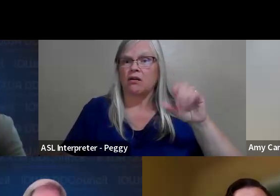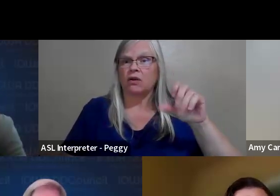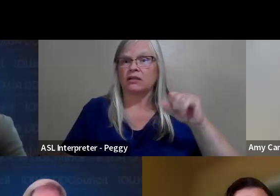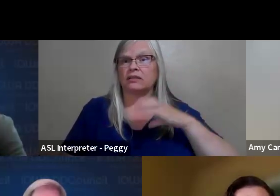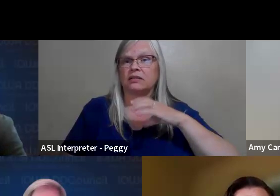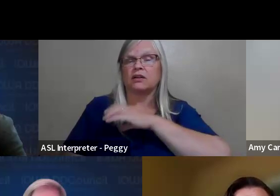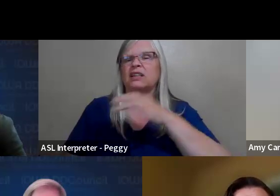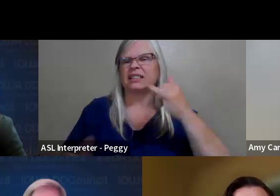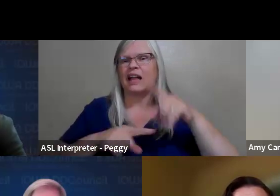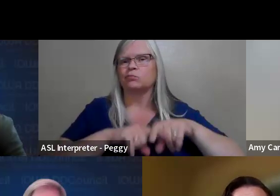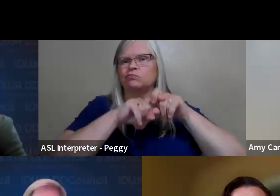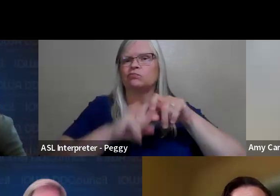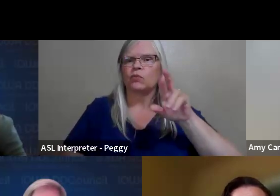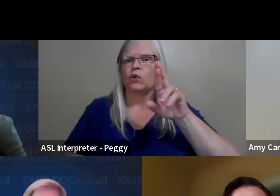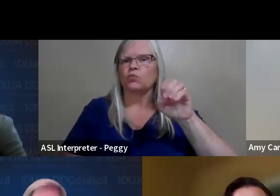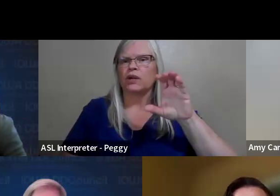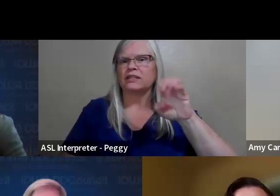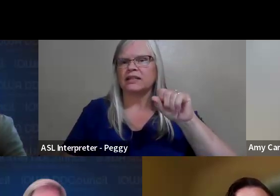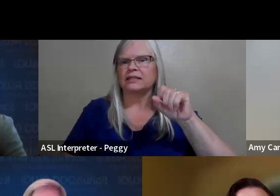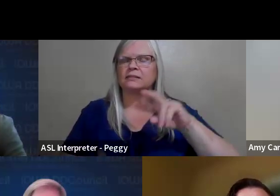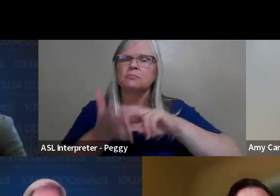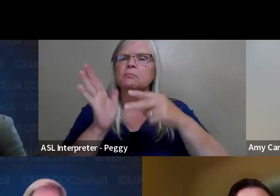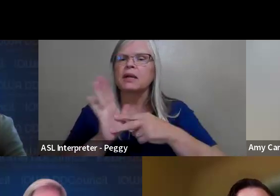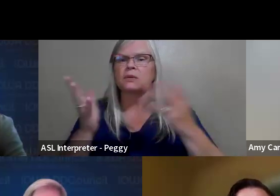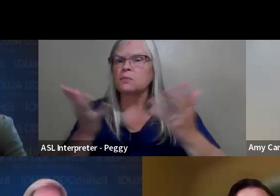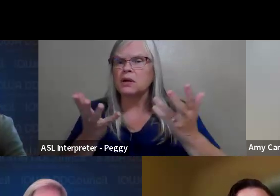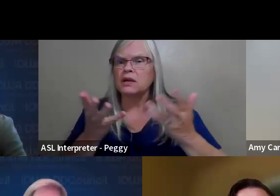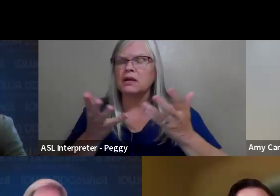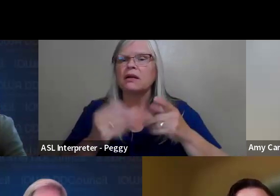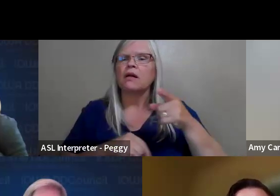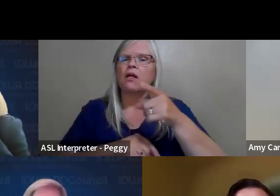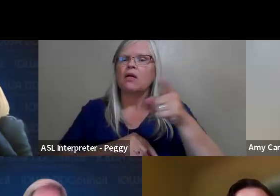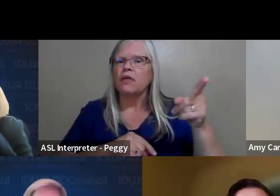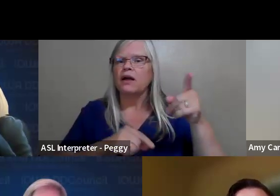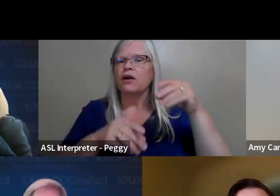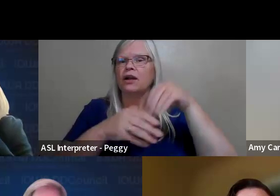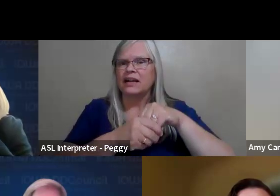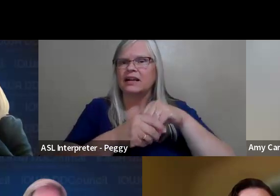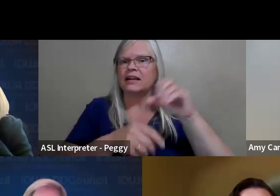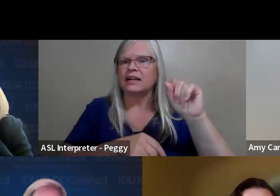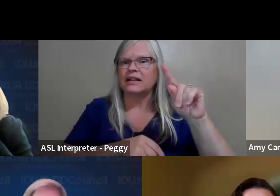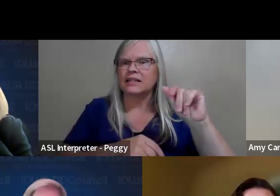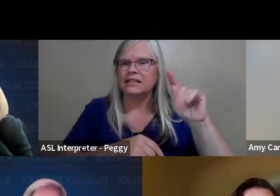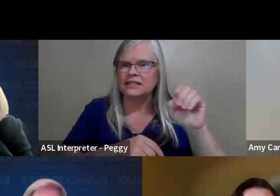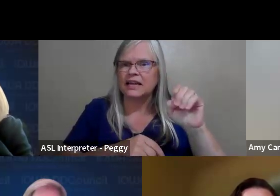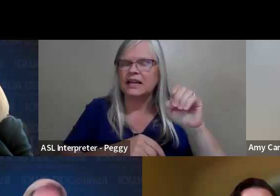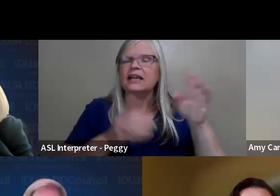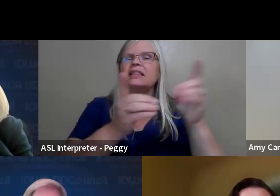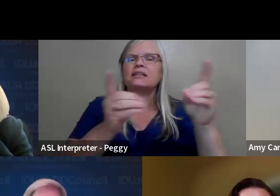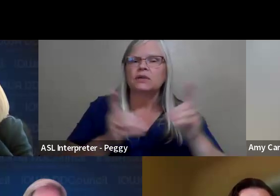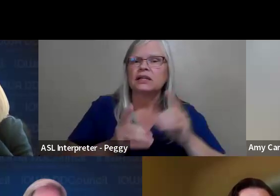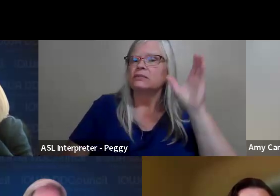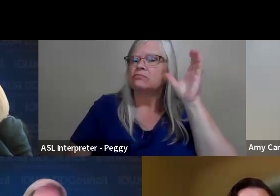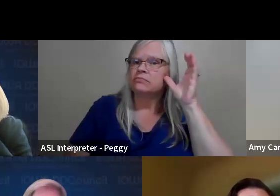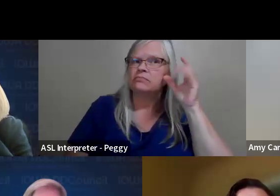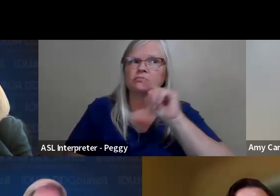is in recess, which means that this is the time where they are going to be in the states and in the districts listening to